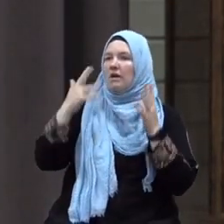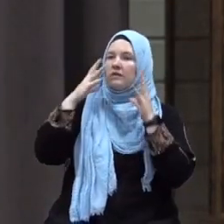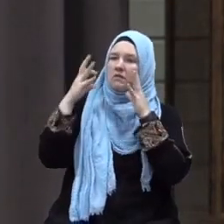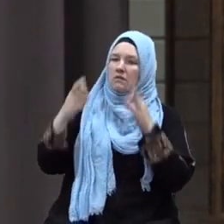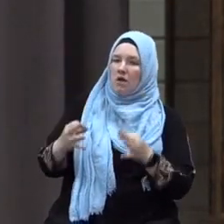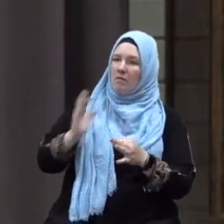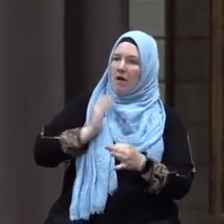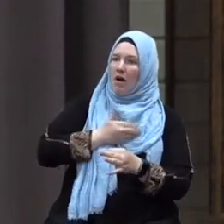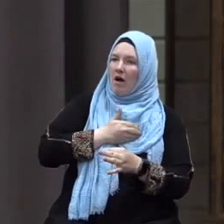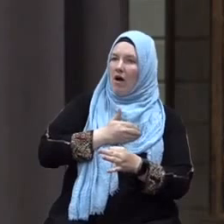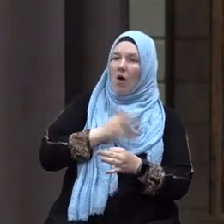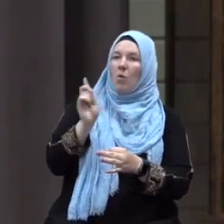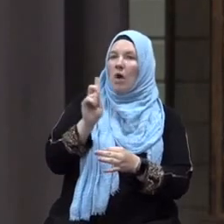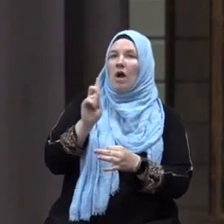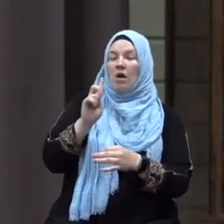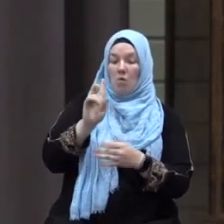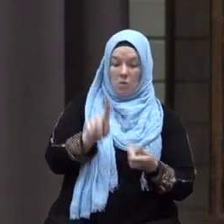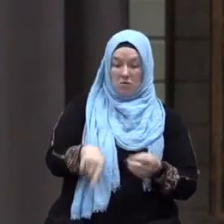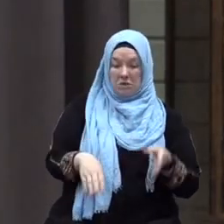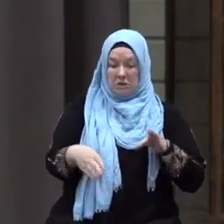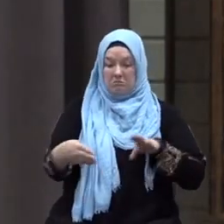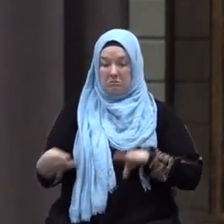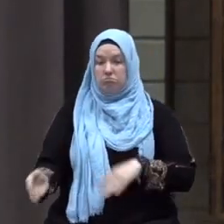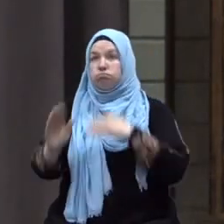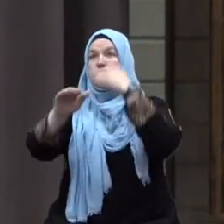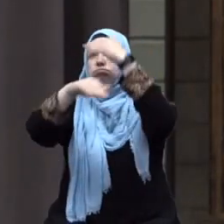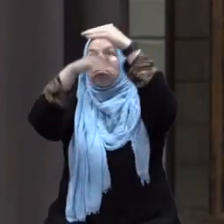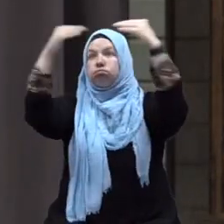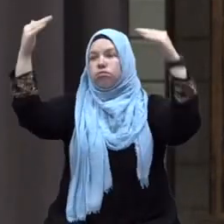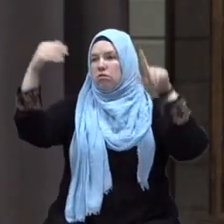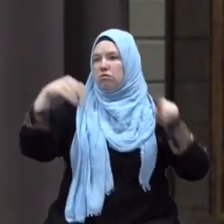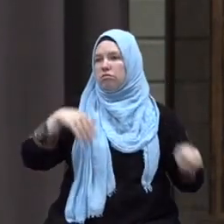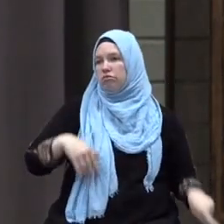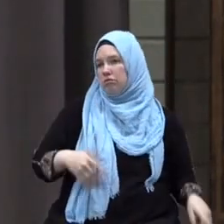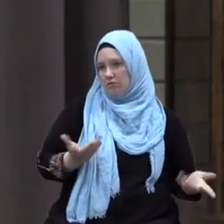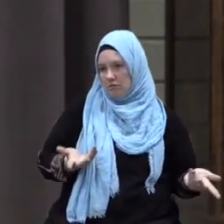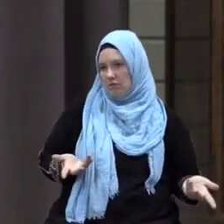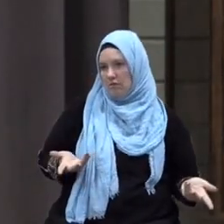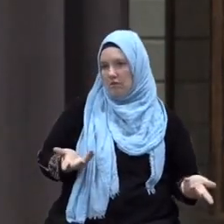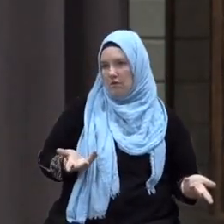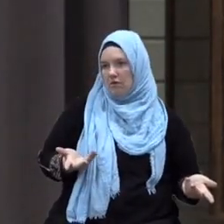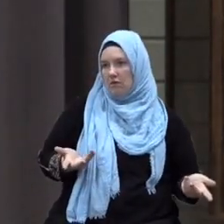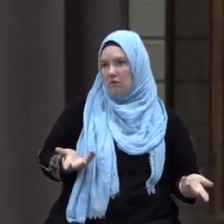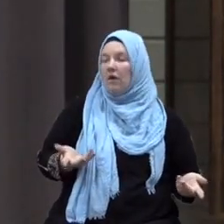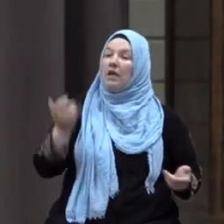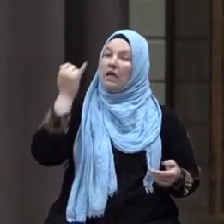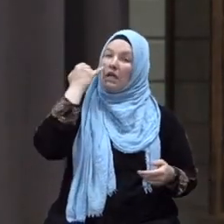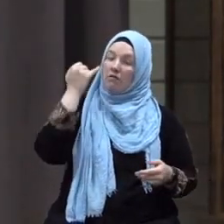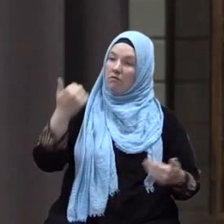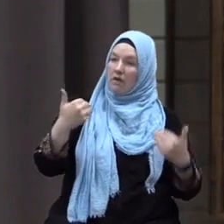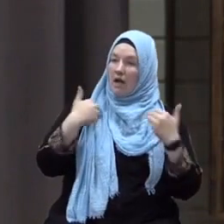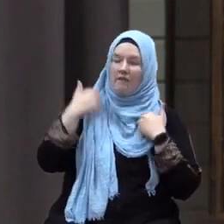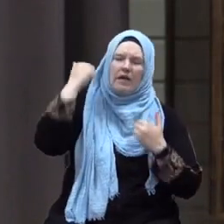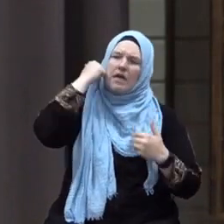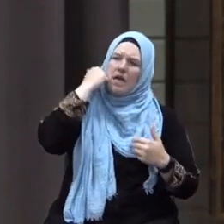fate in the hereafter. The choices you have in this life, which we have every day, lots